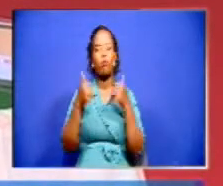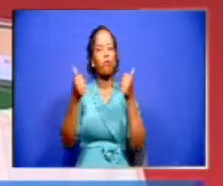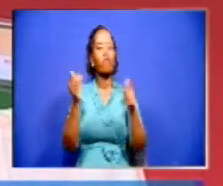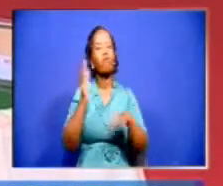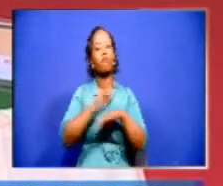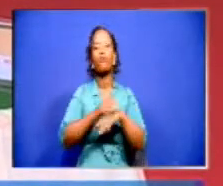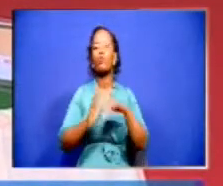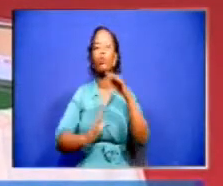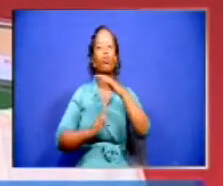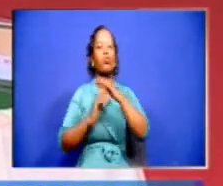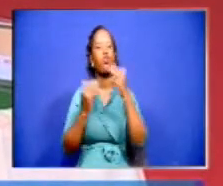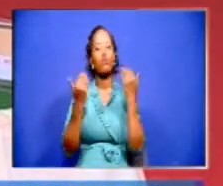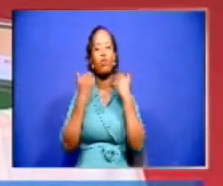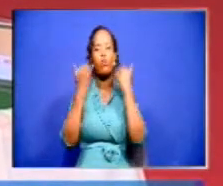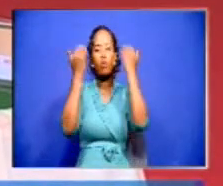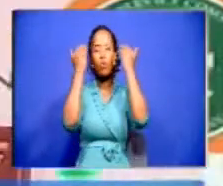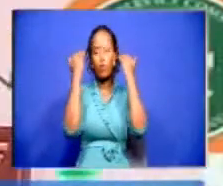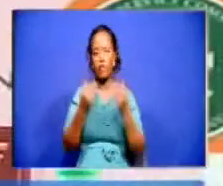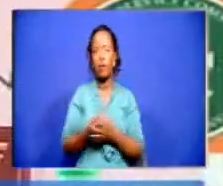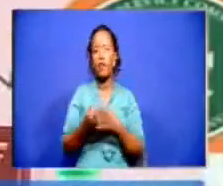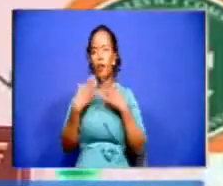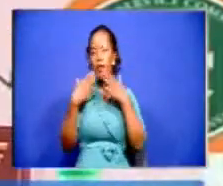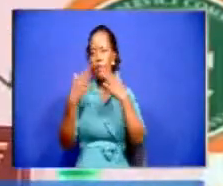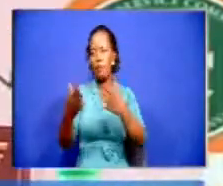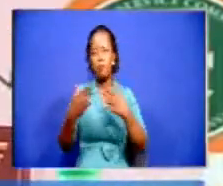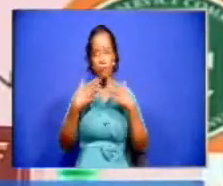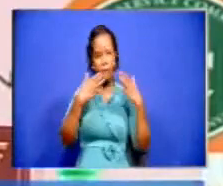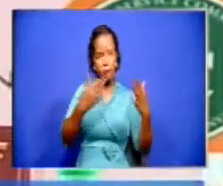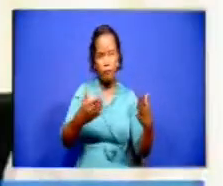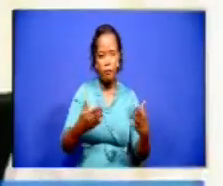the Supreme Court. Thank you, my lord.